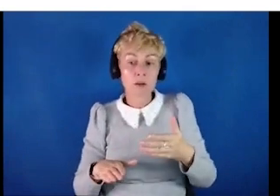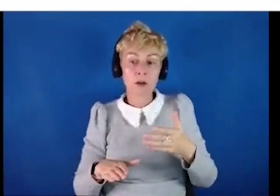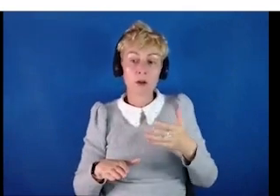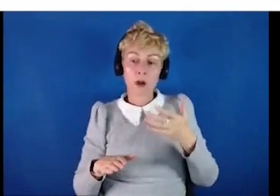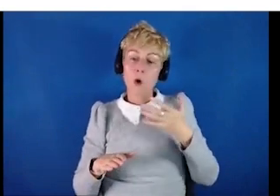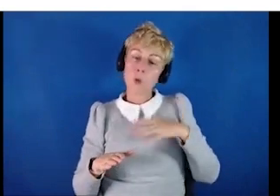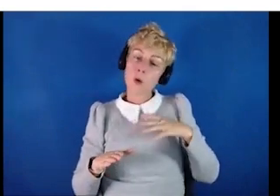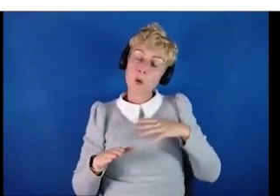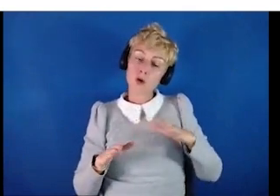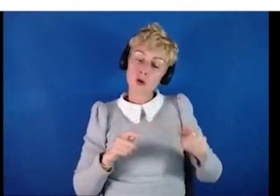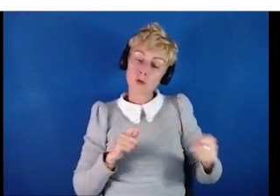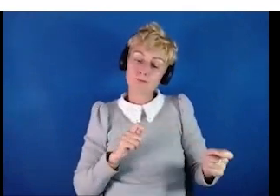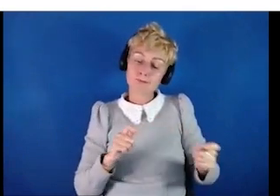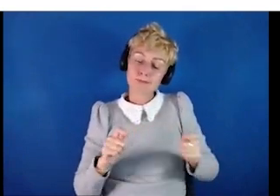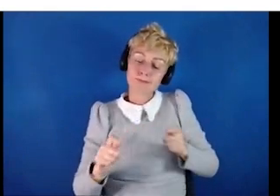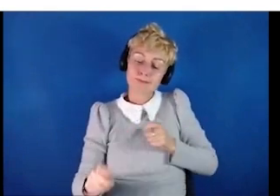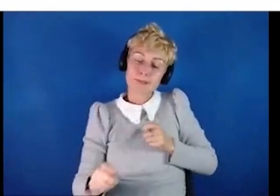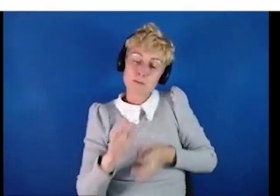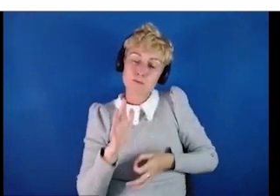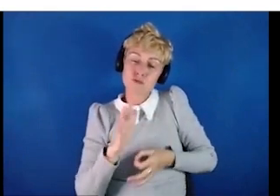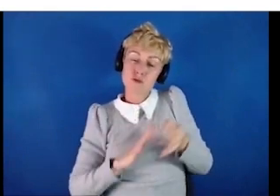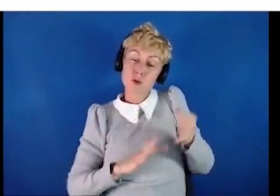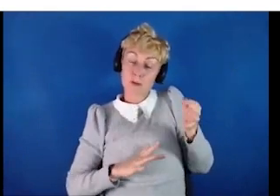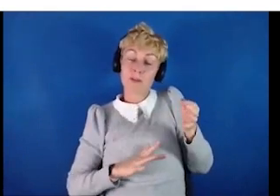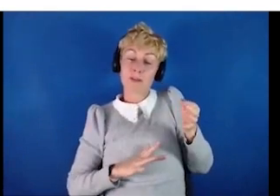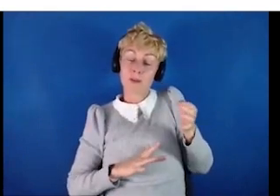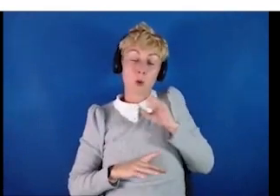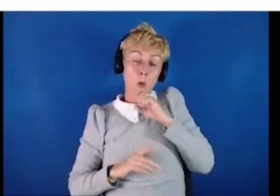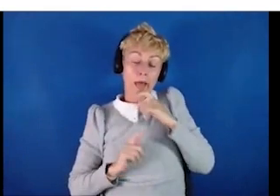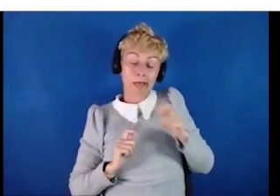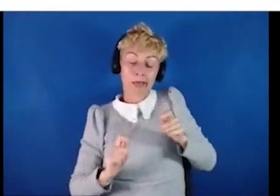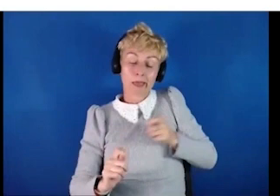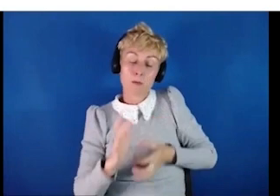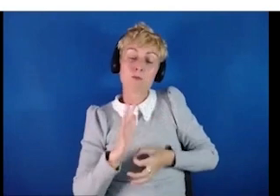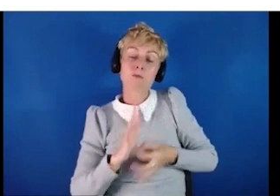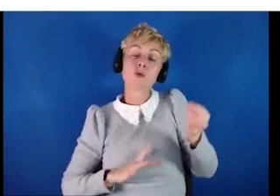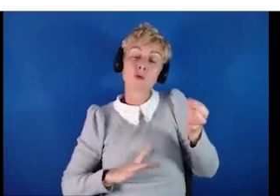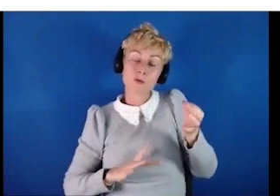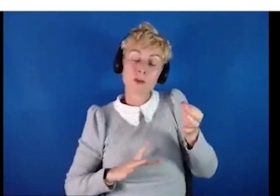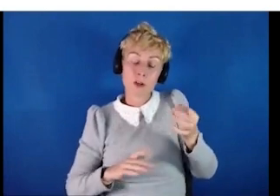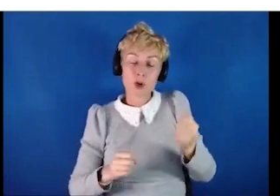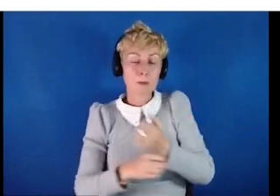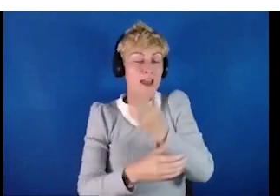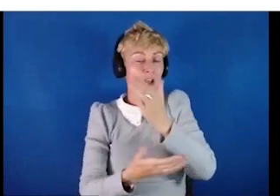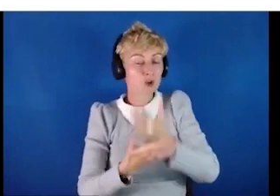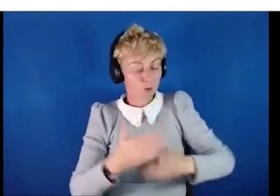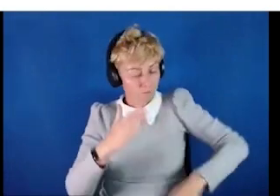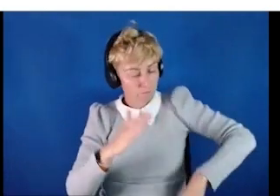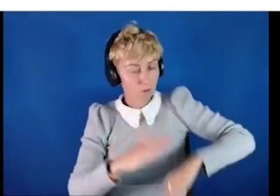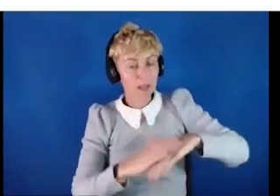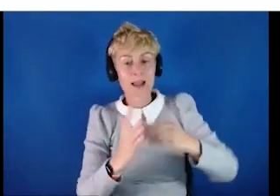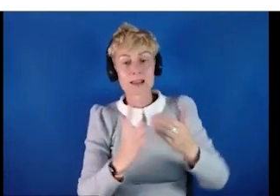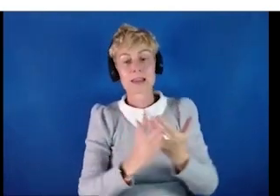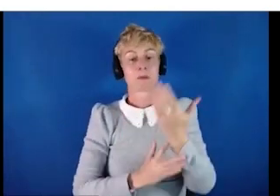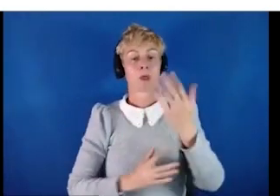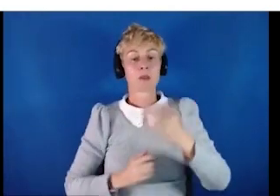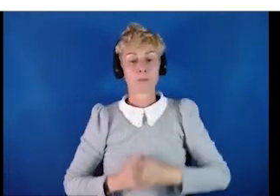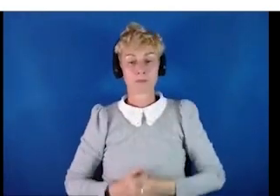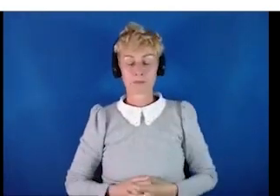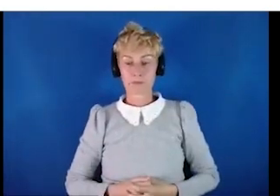nudged to improve the design in terms of accessibility as well. Next slide.